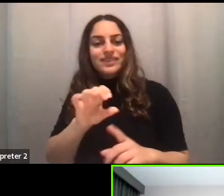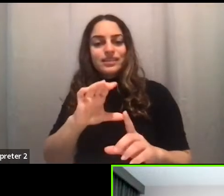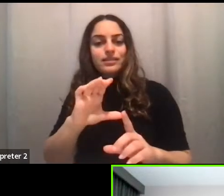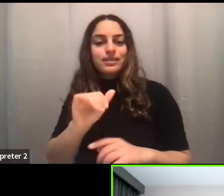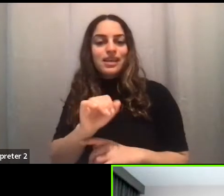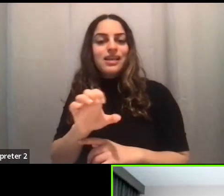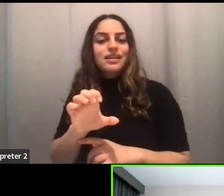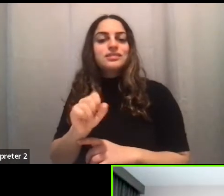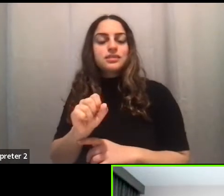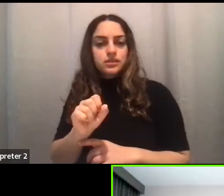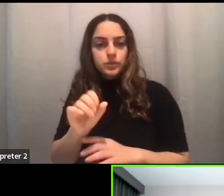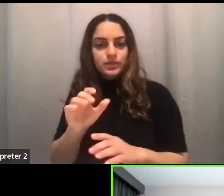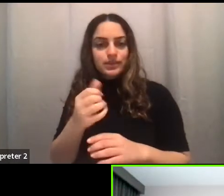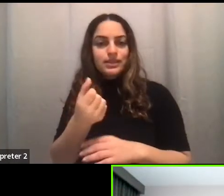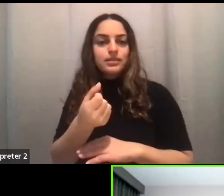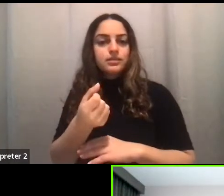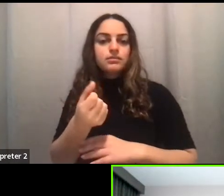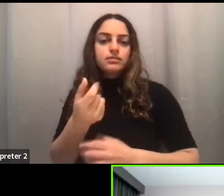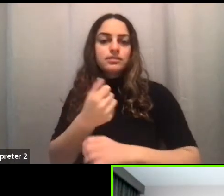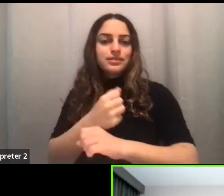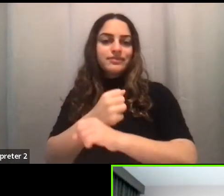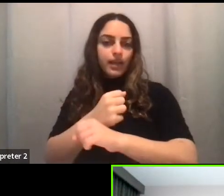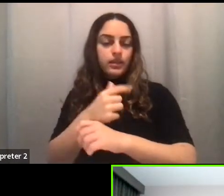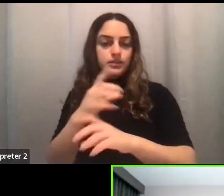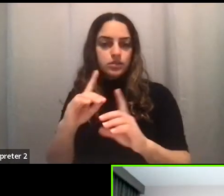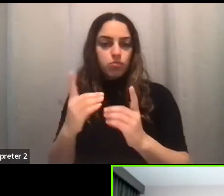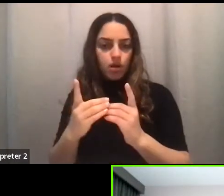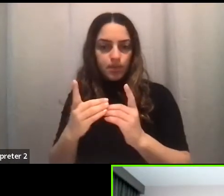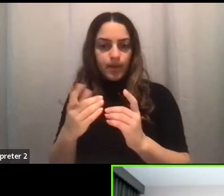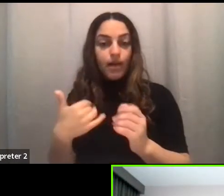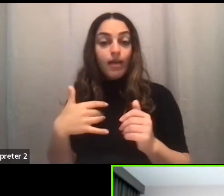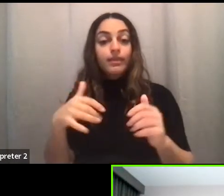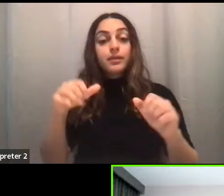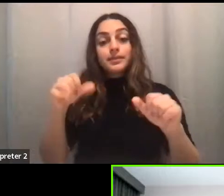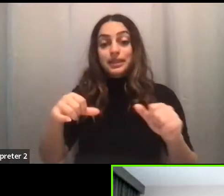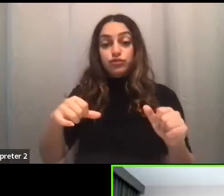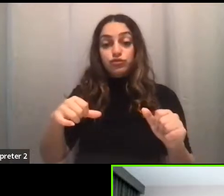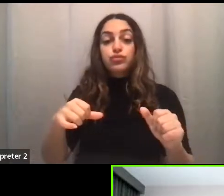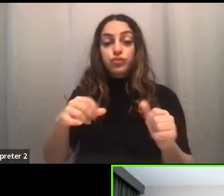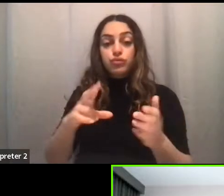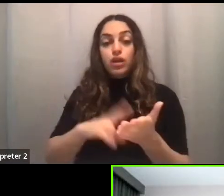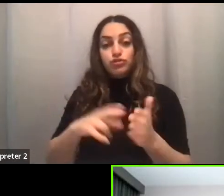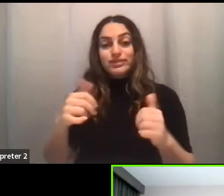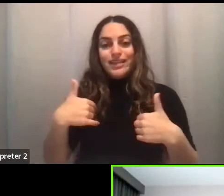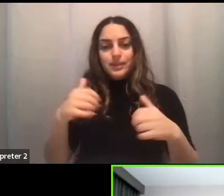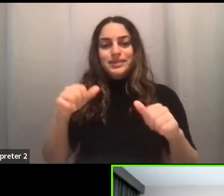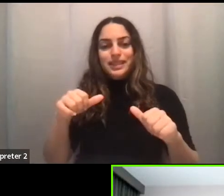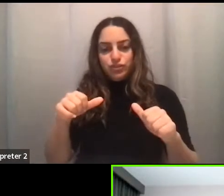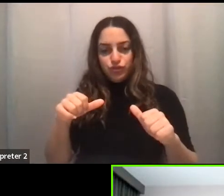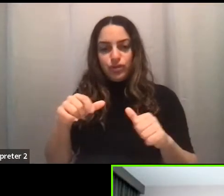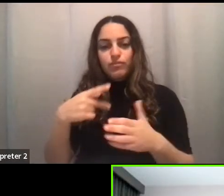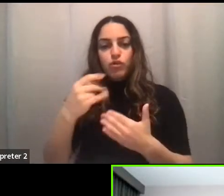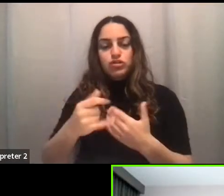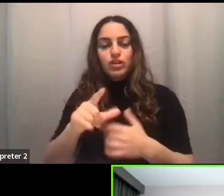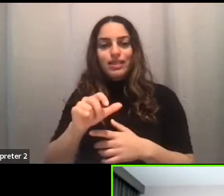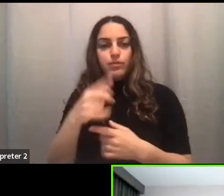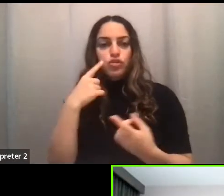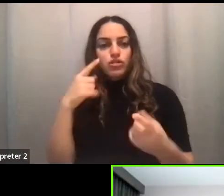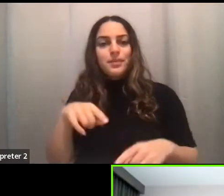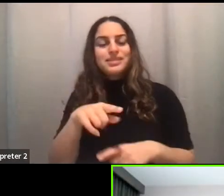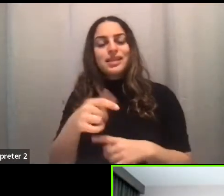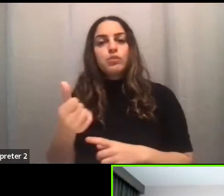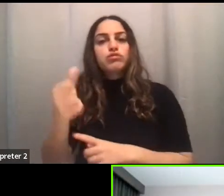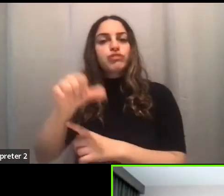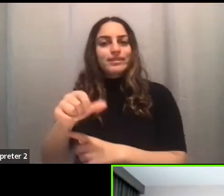contracts uh had the potential of project labor agreements they rejected them that they recognize that this is an